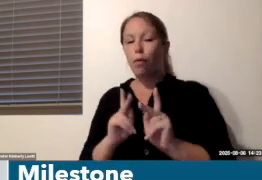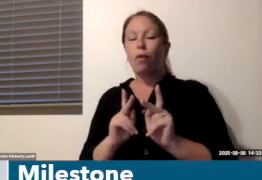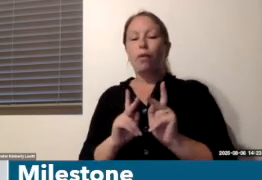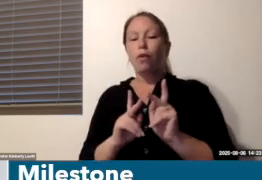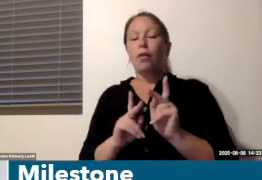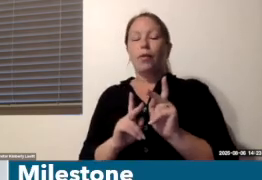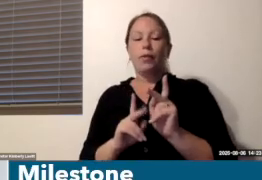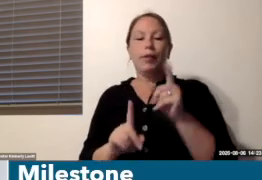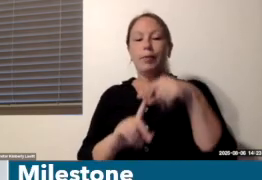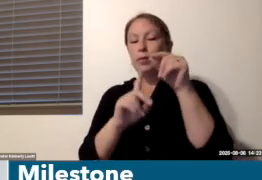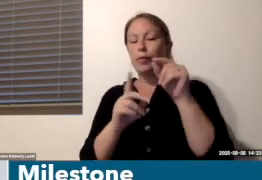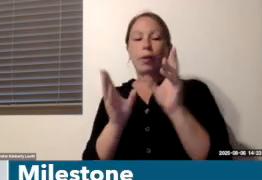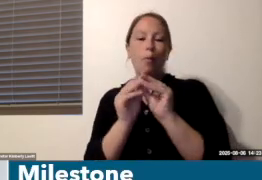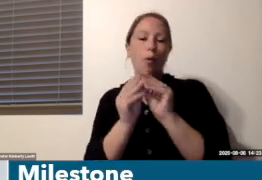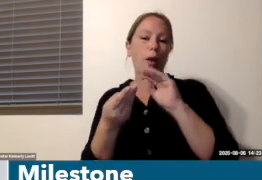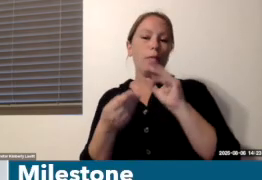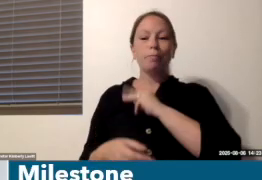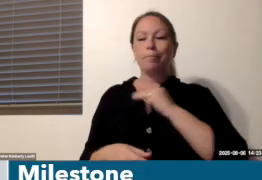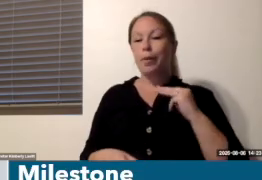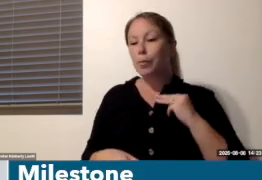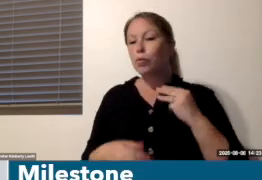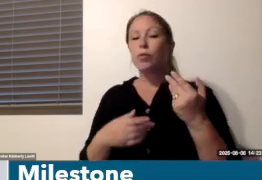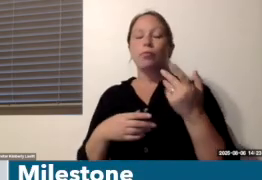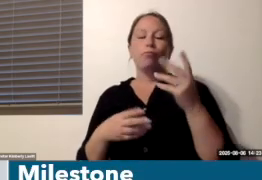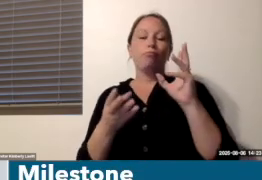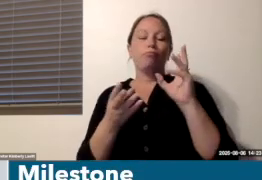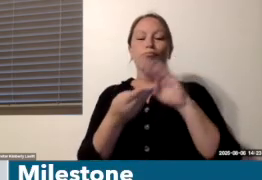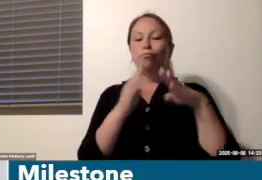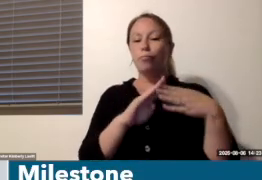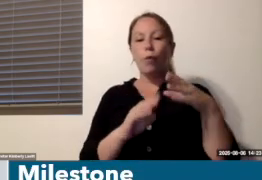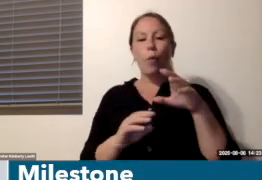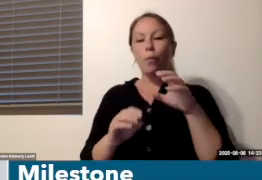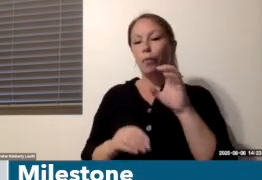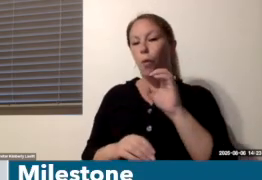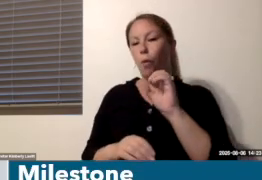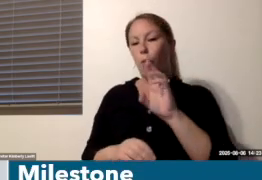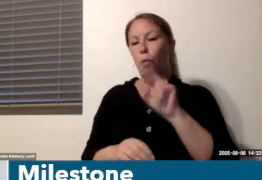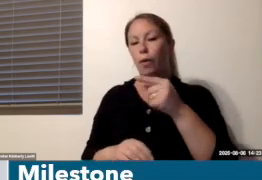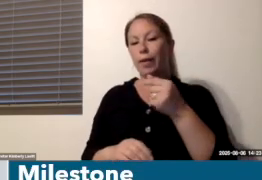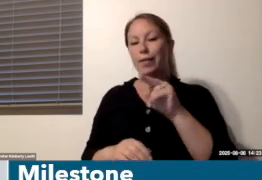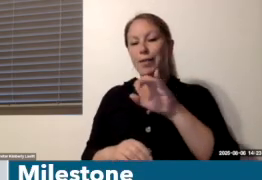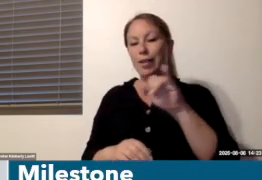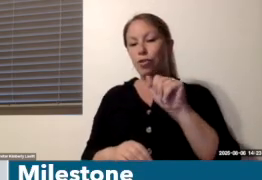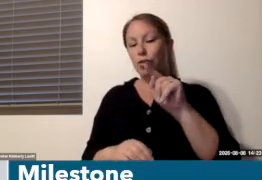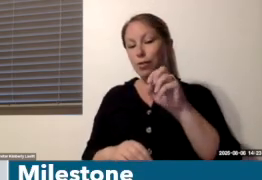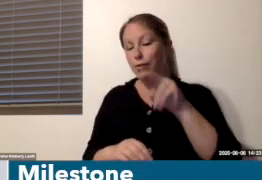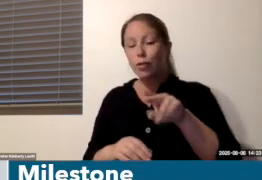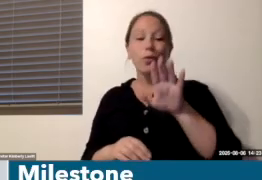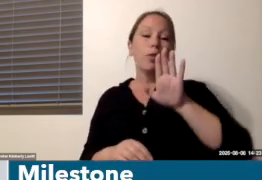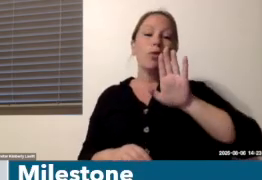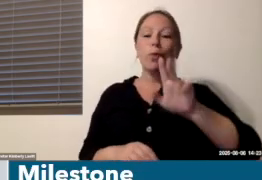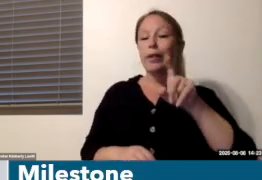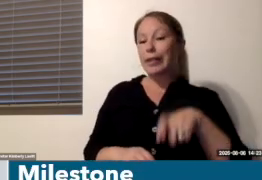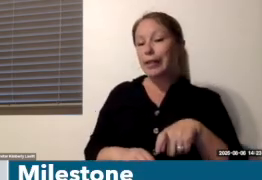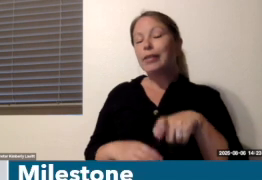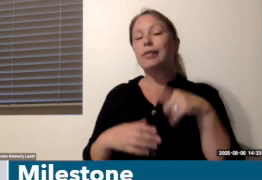especially community members, maybe community-based organizations, on just your needs and how